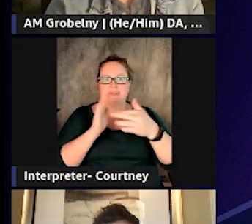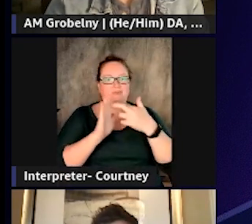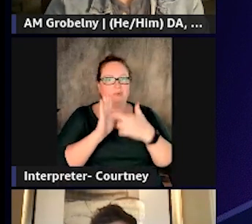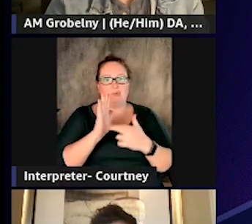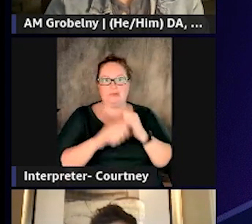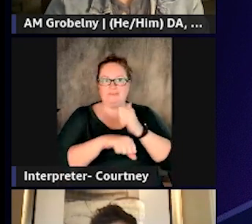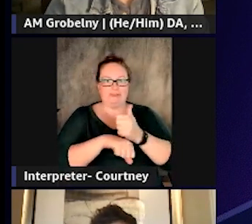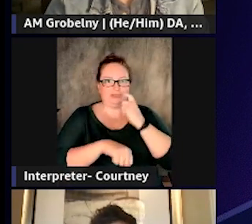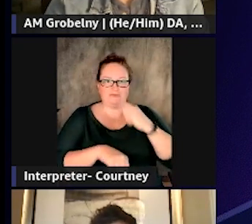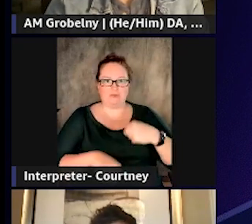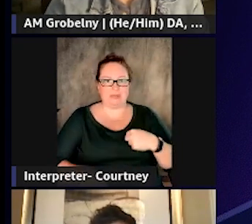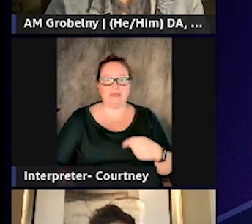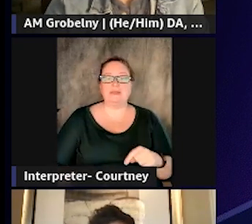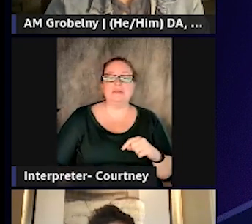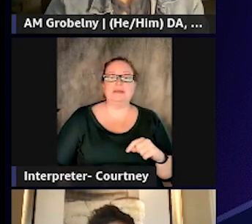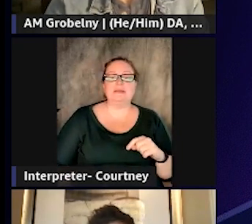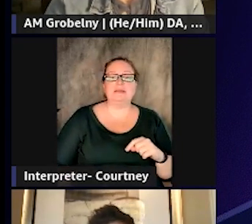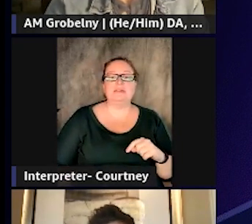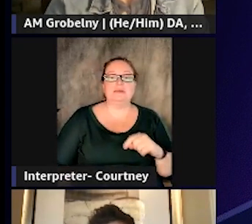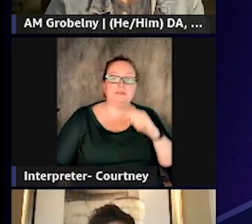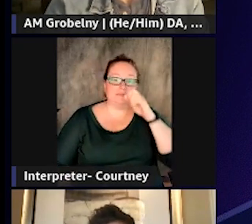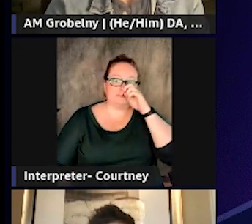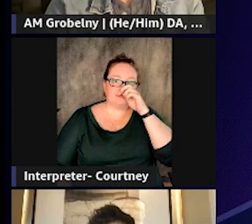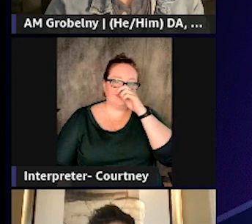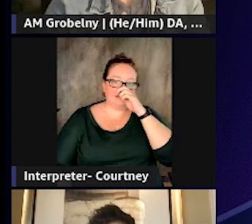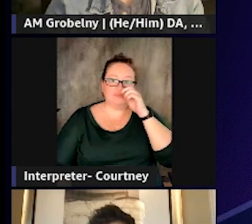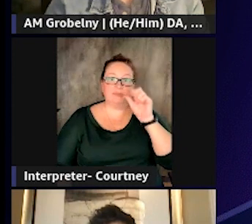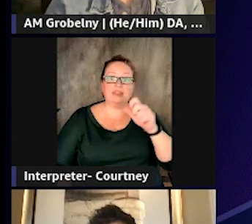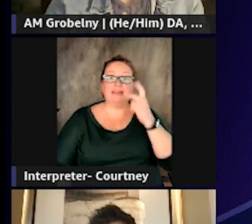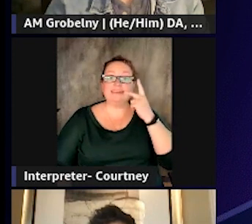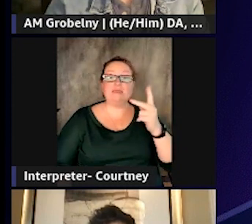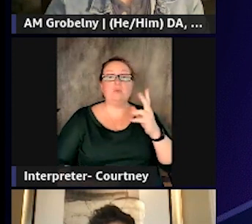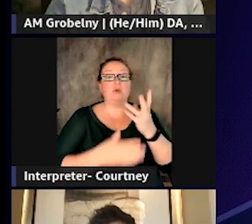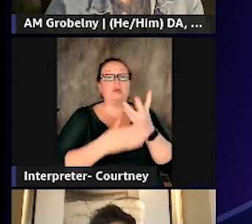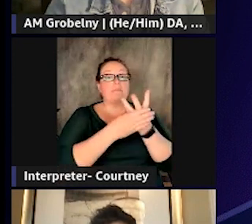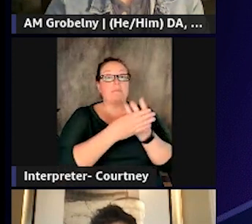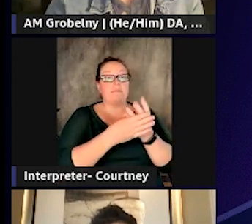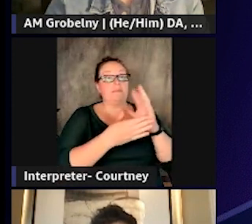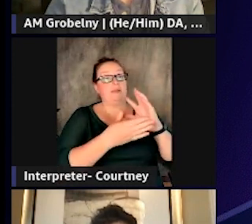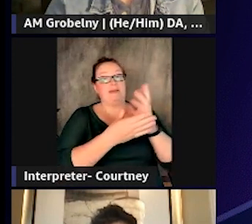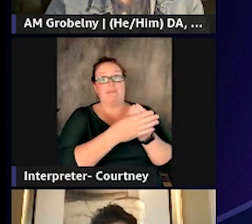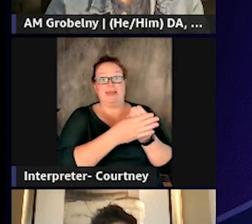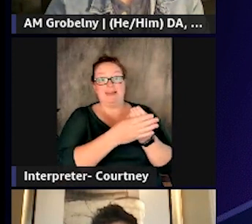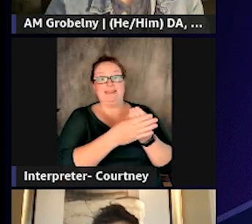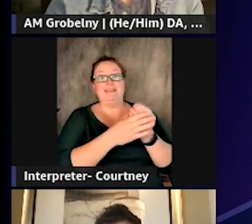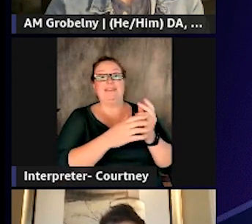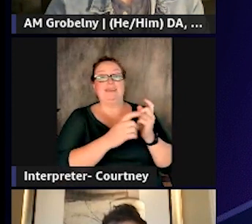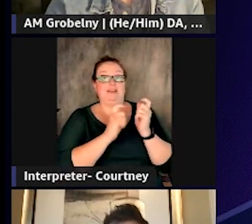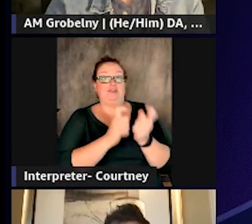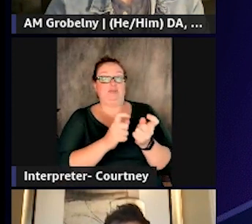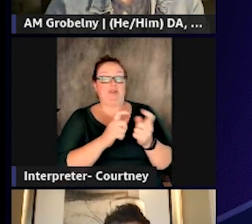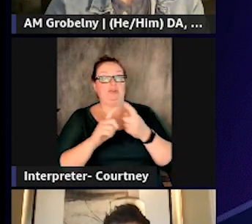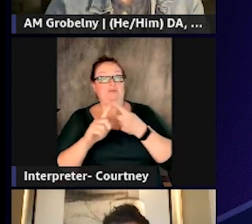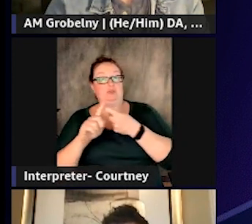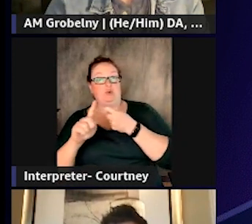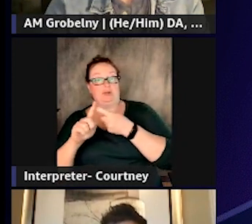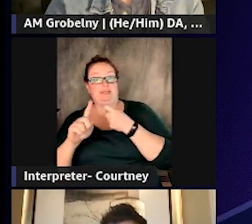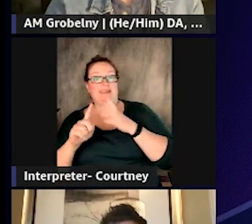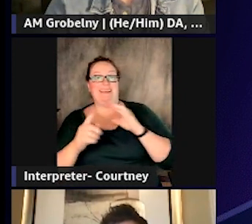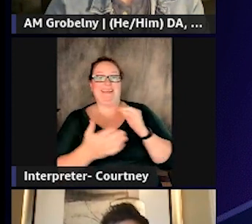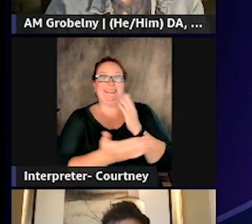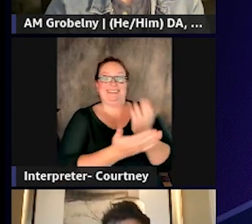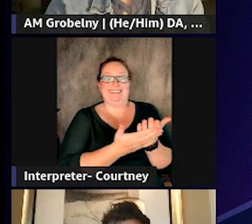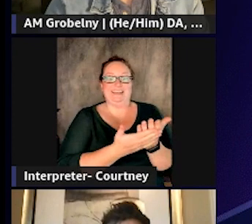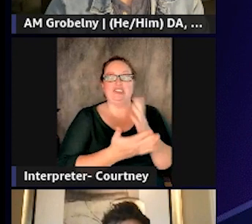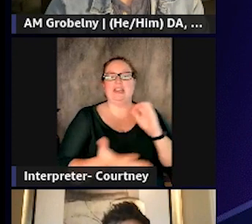what you'll be able to see is we're combining the contributors of the source address, the destination address, and the sum of the bytes. So this